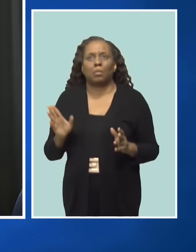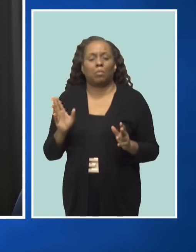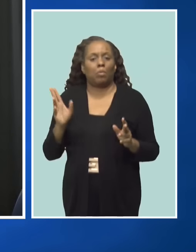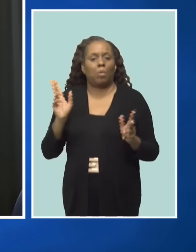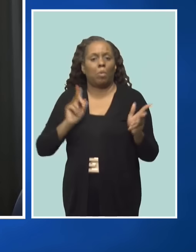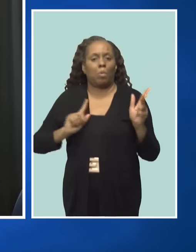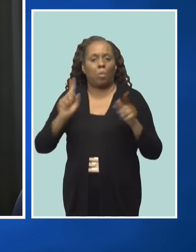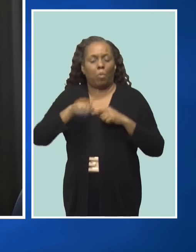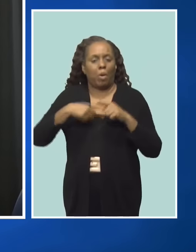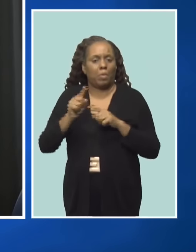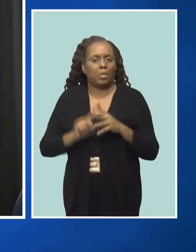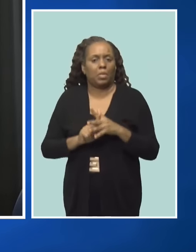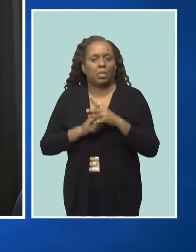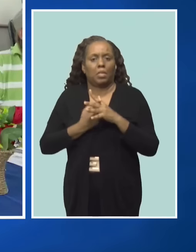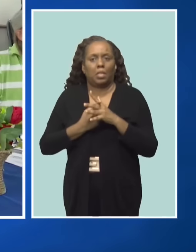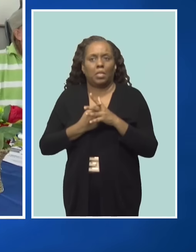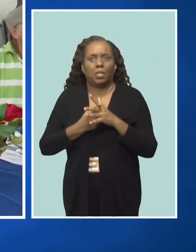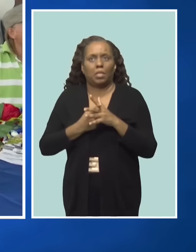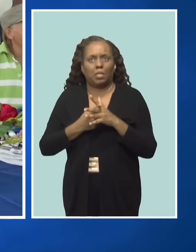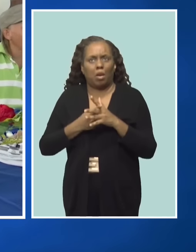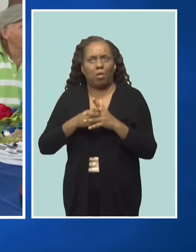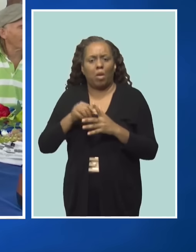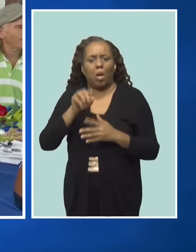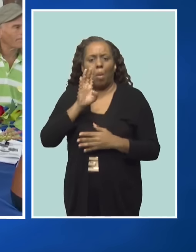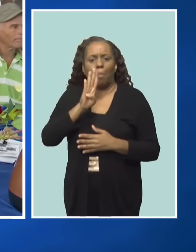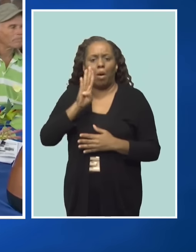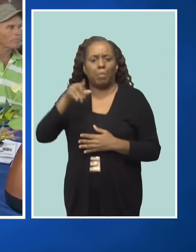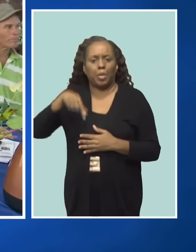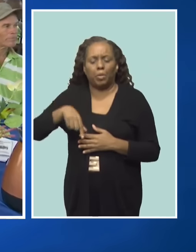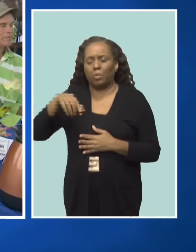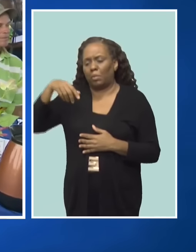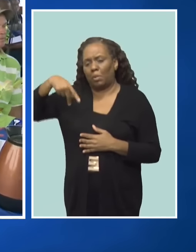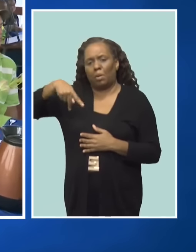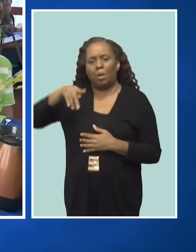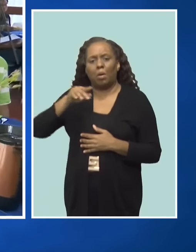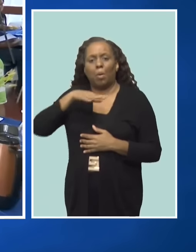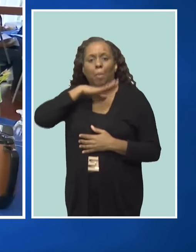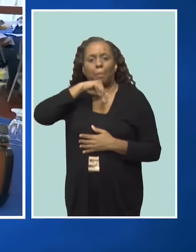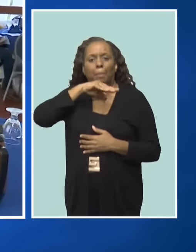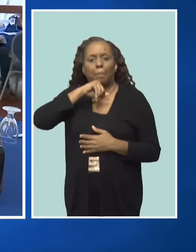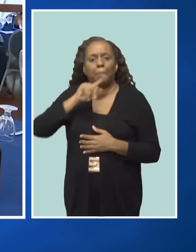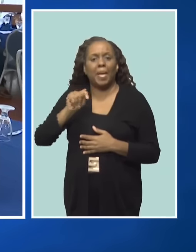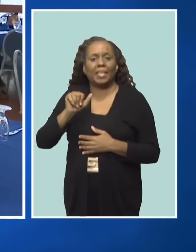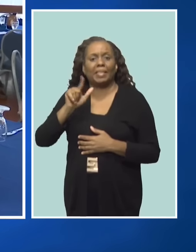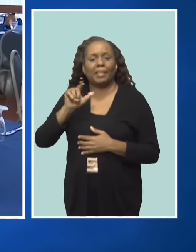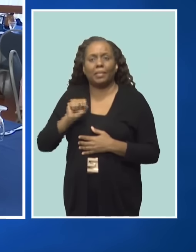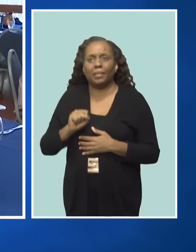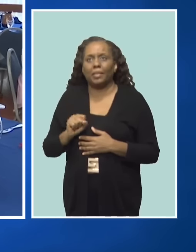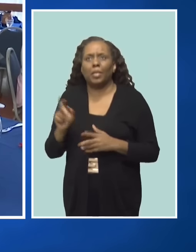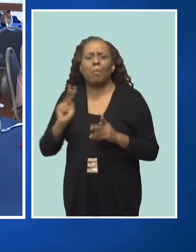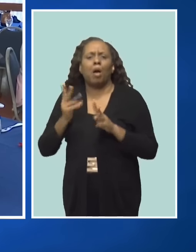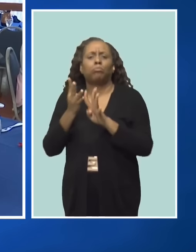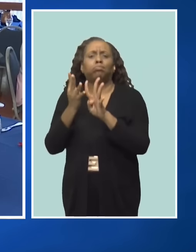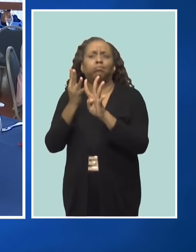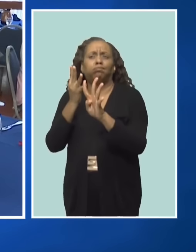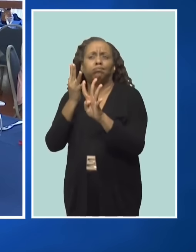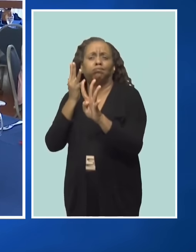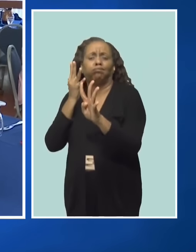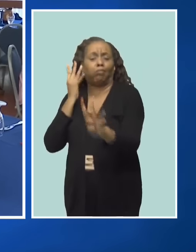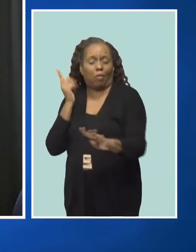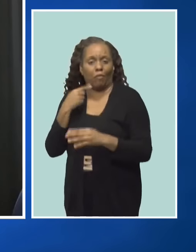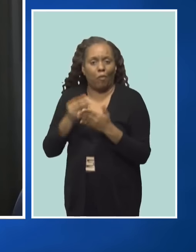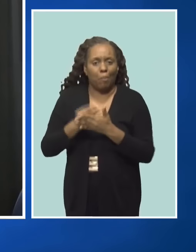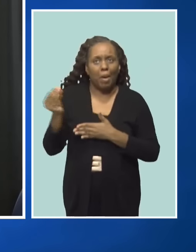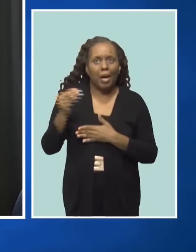came up? Everybody wanted to sell barbecue pigtails and people were lining up to purchase them.